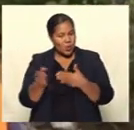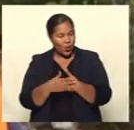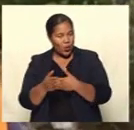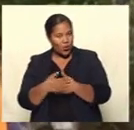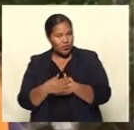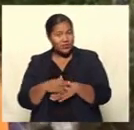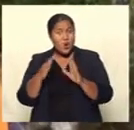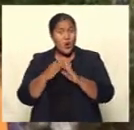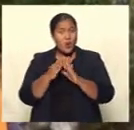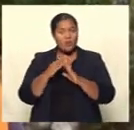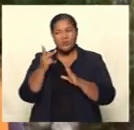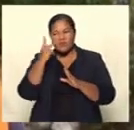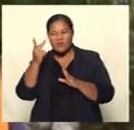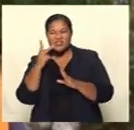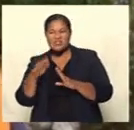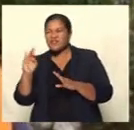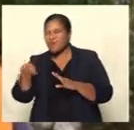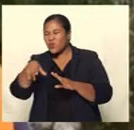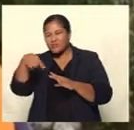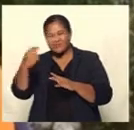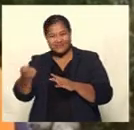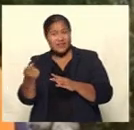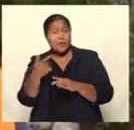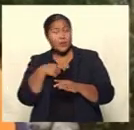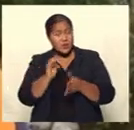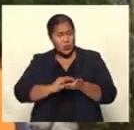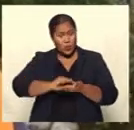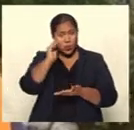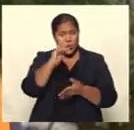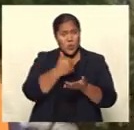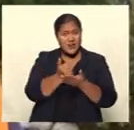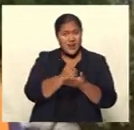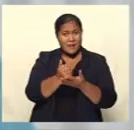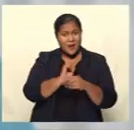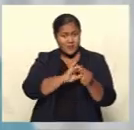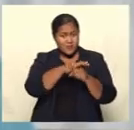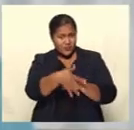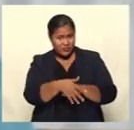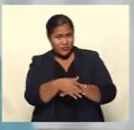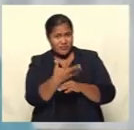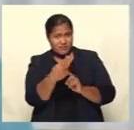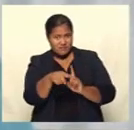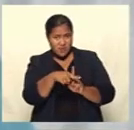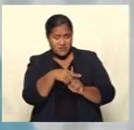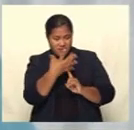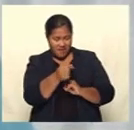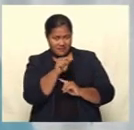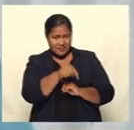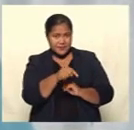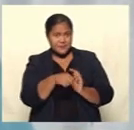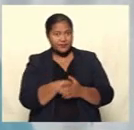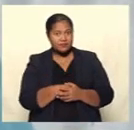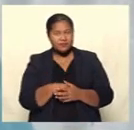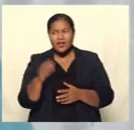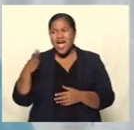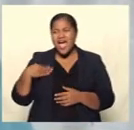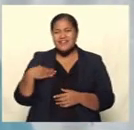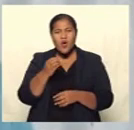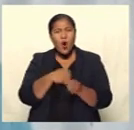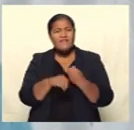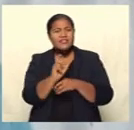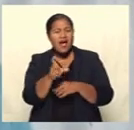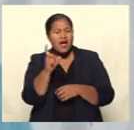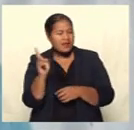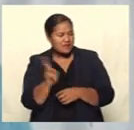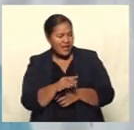visitors from within Vunivivi due to the increasing number of COVID-19 cases here. Health officials came around this morning to